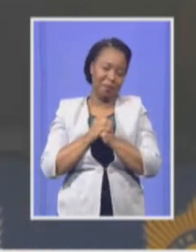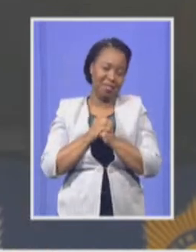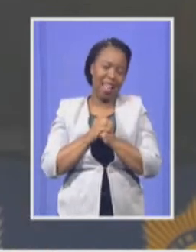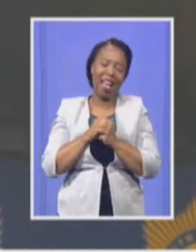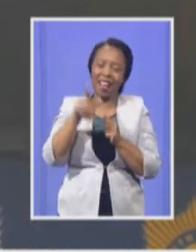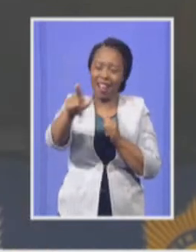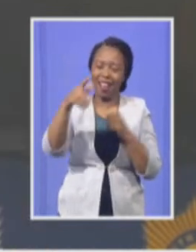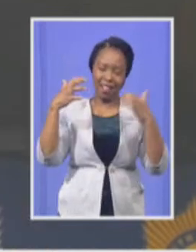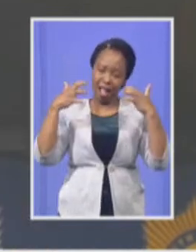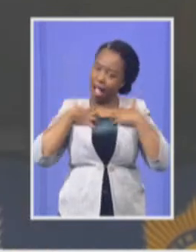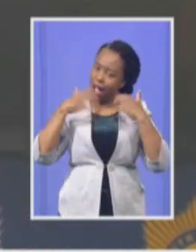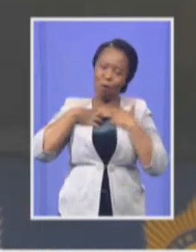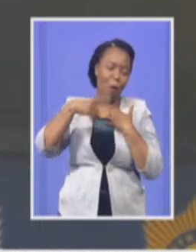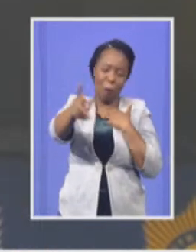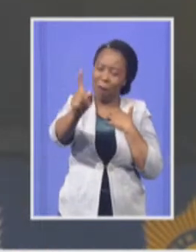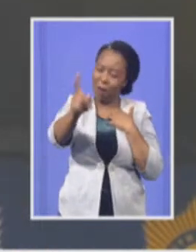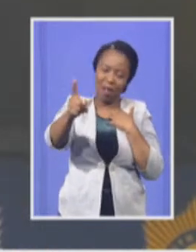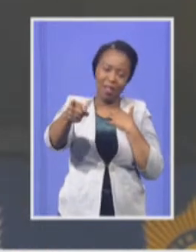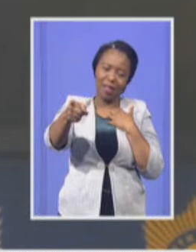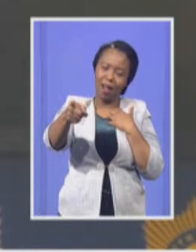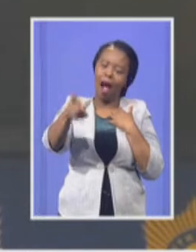uyahlupha wena